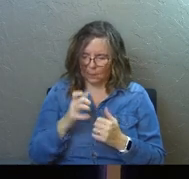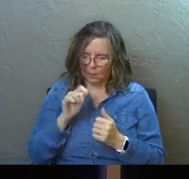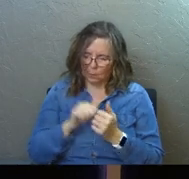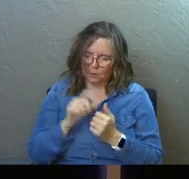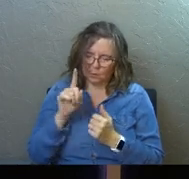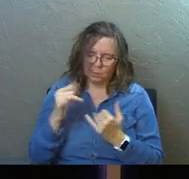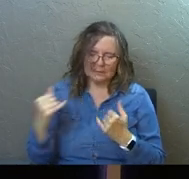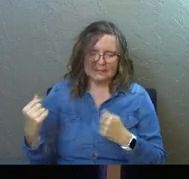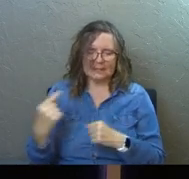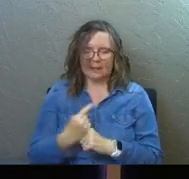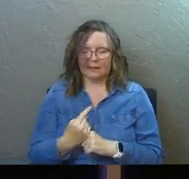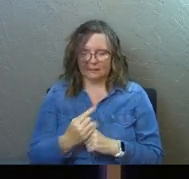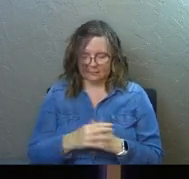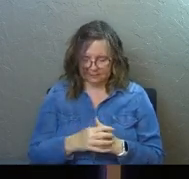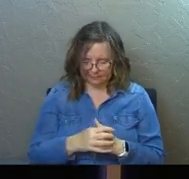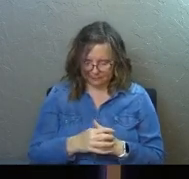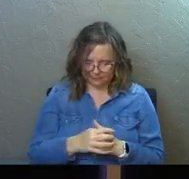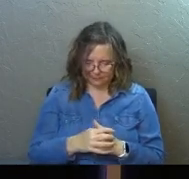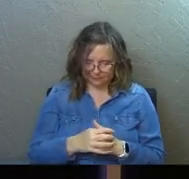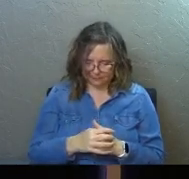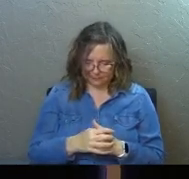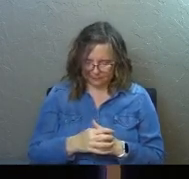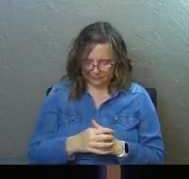want this with you today.